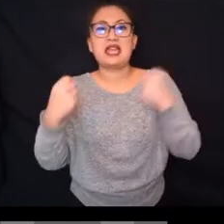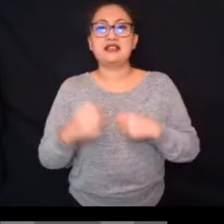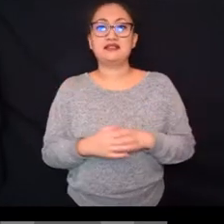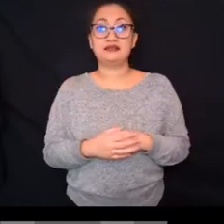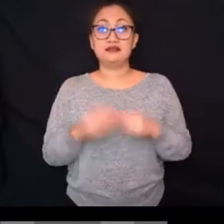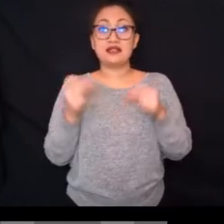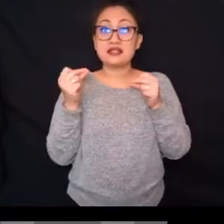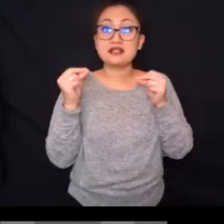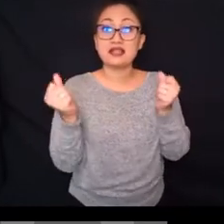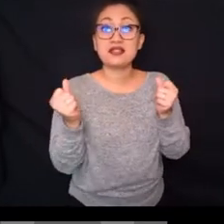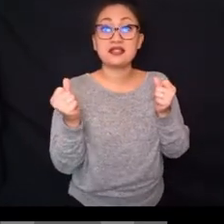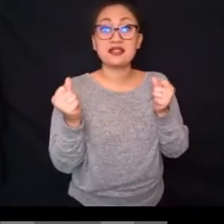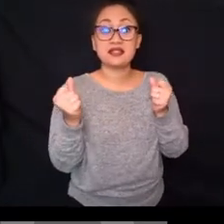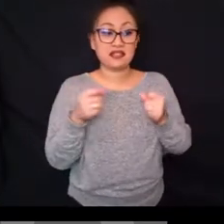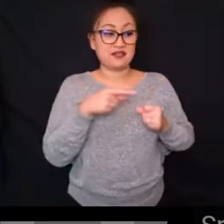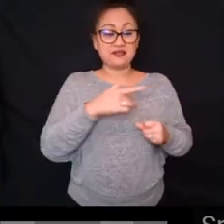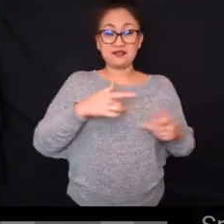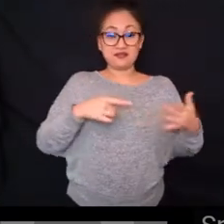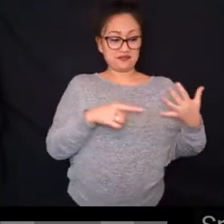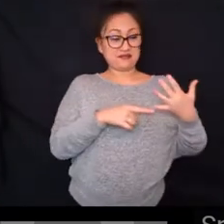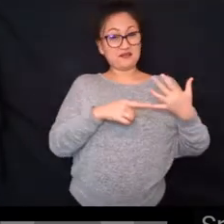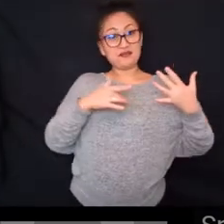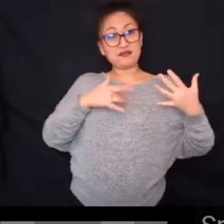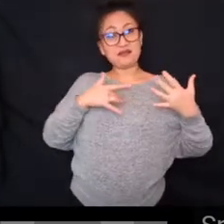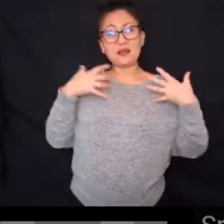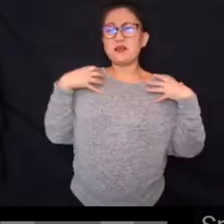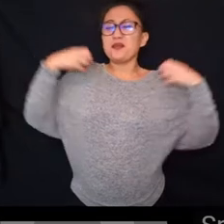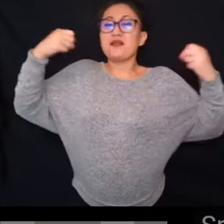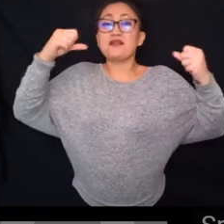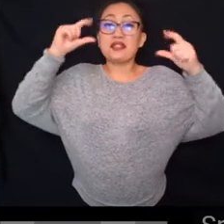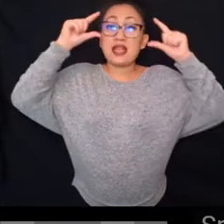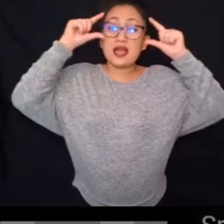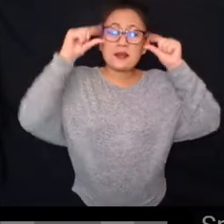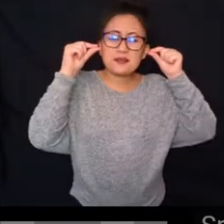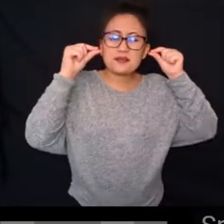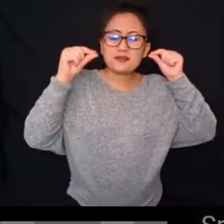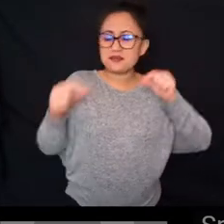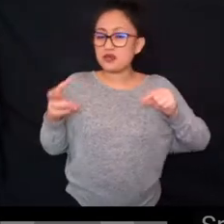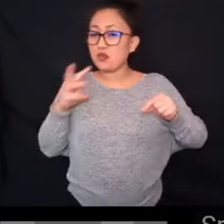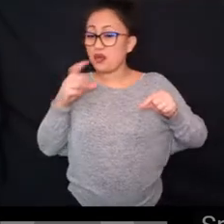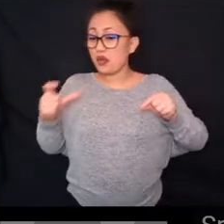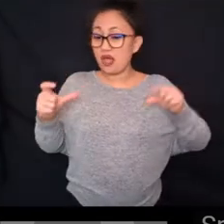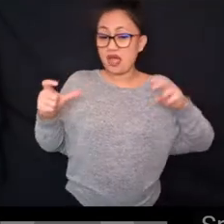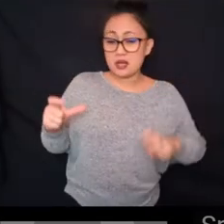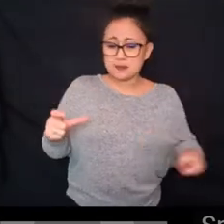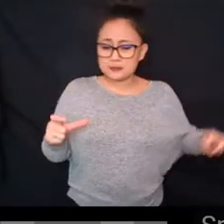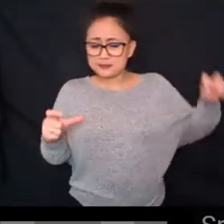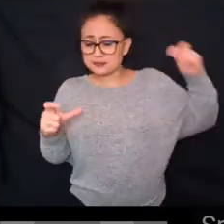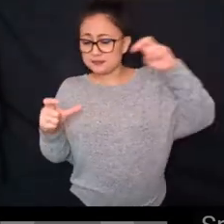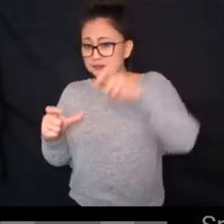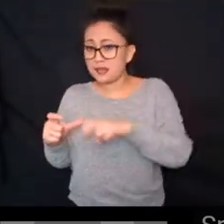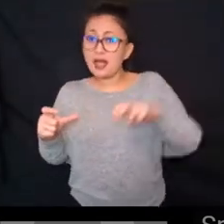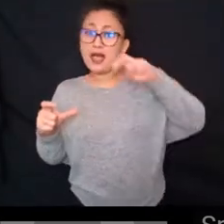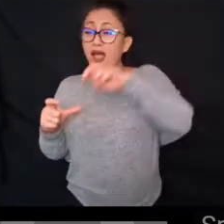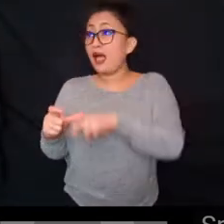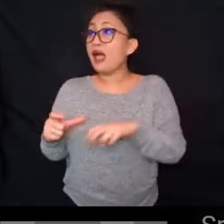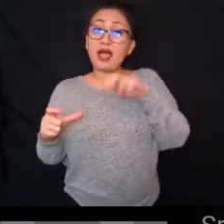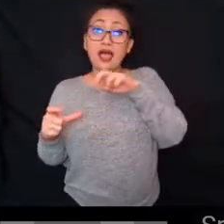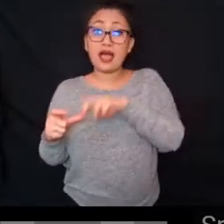Quack felt just brave enough. He closed his eyes and then splish, splosh, splash,